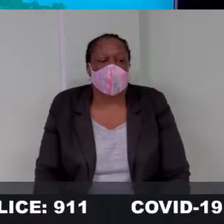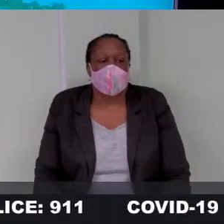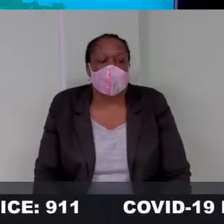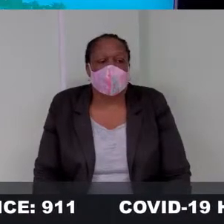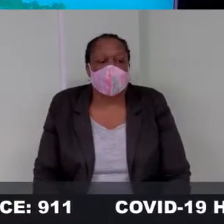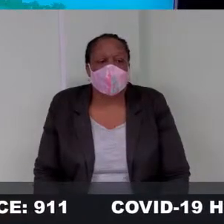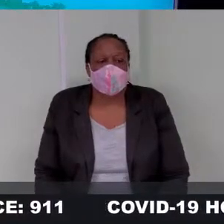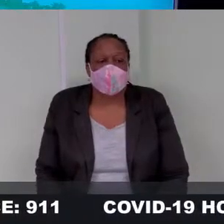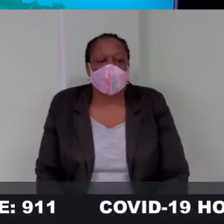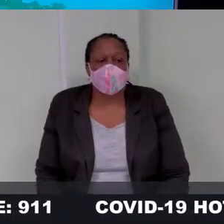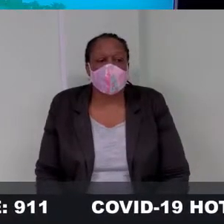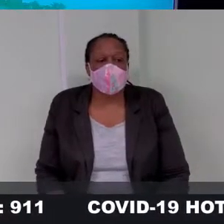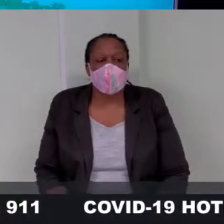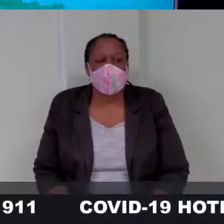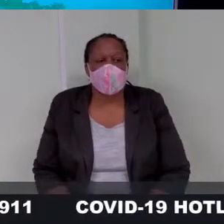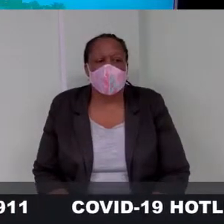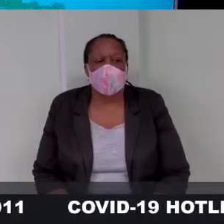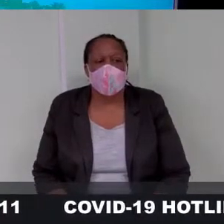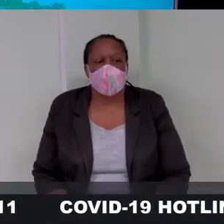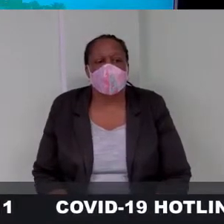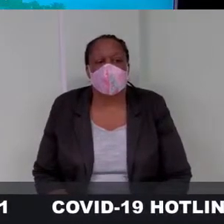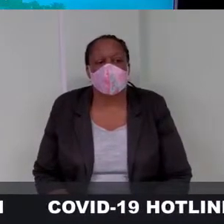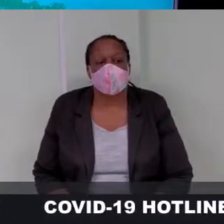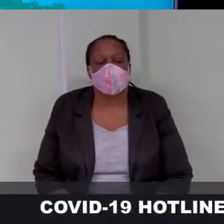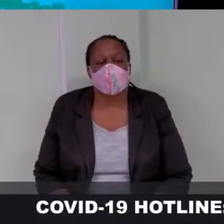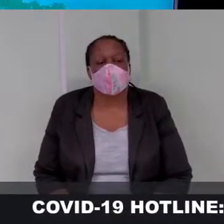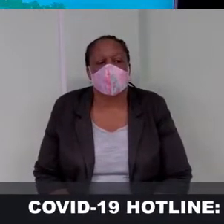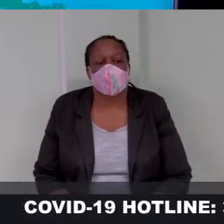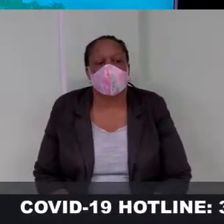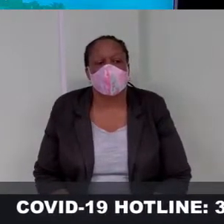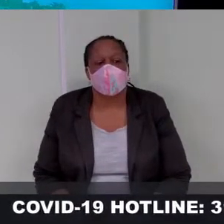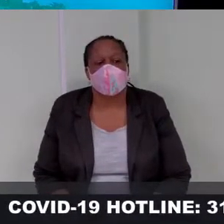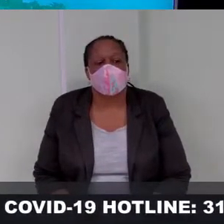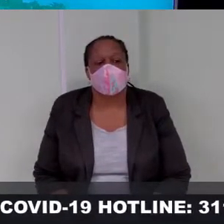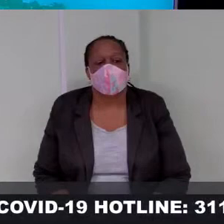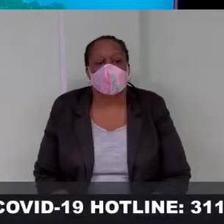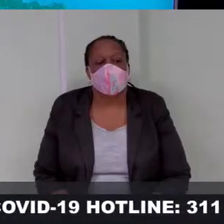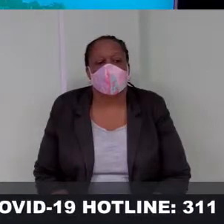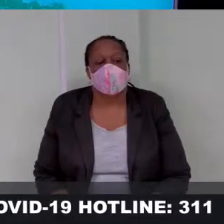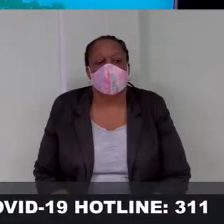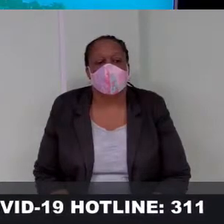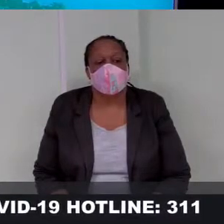report with respect to law enforcement.